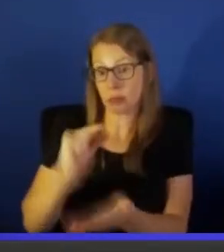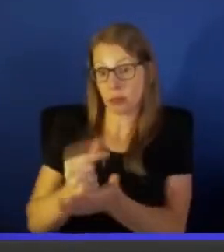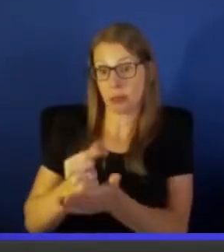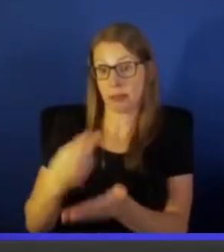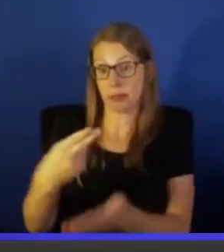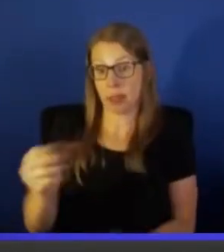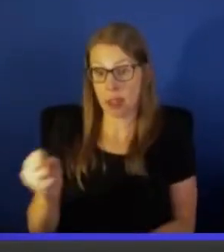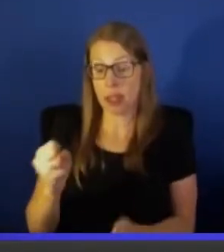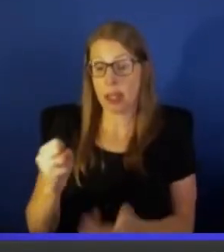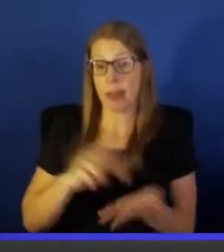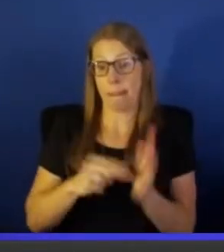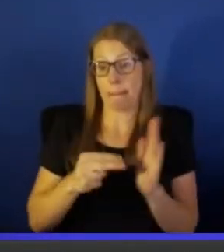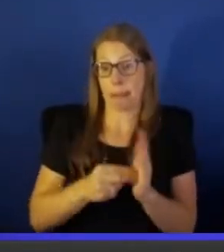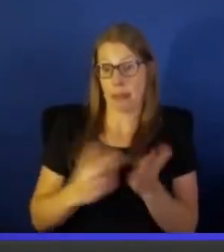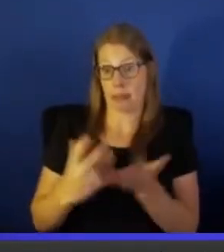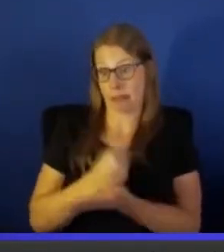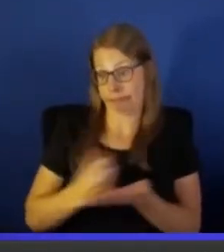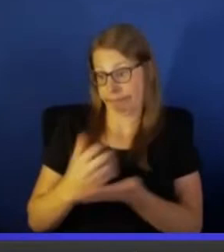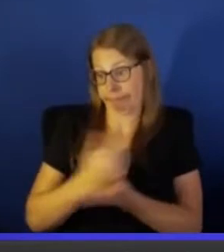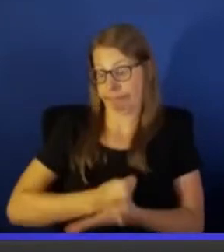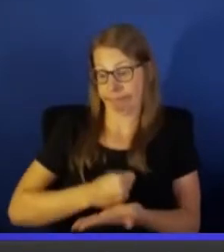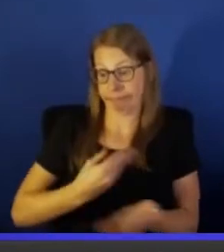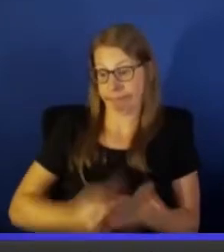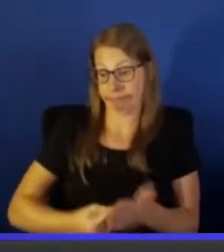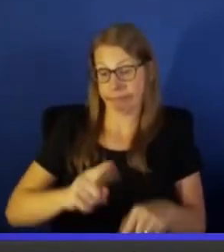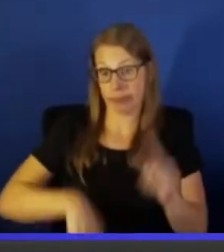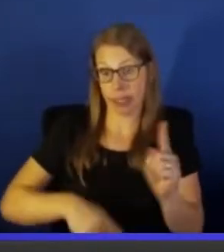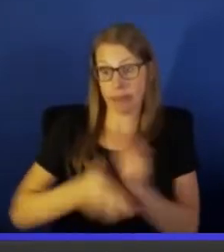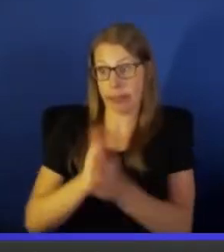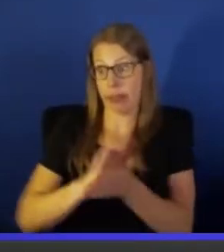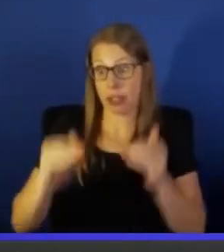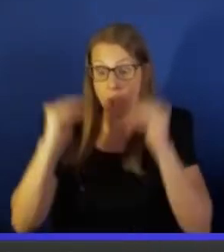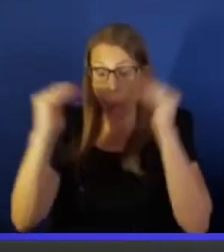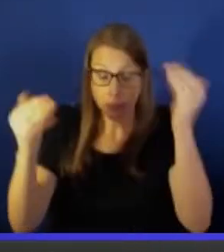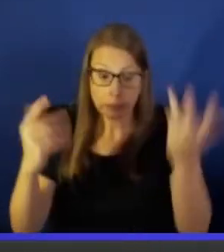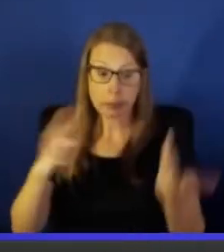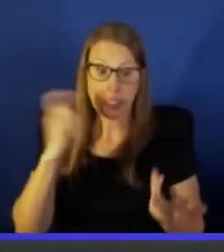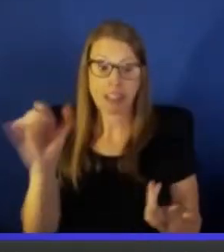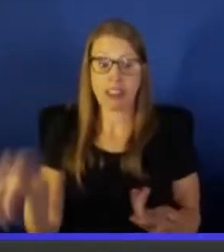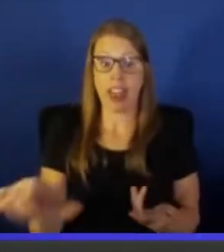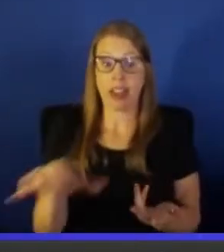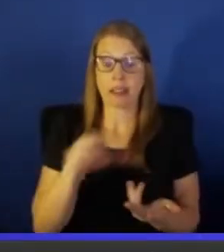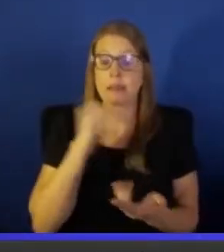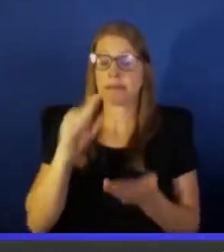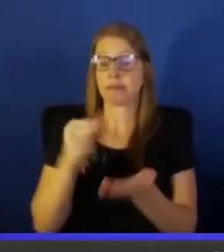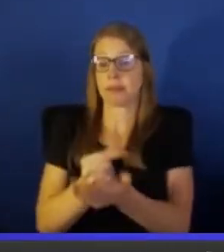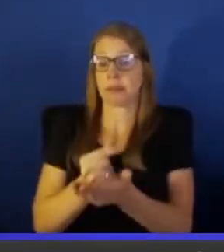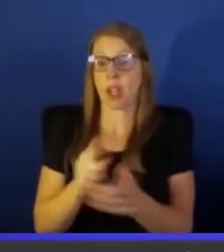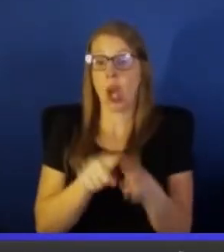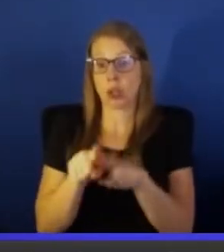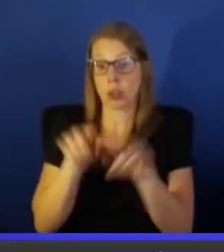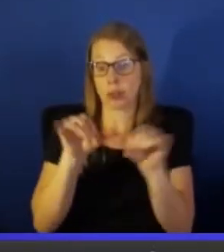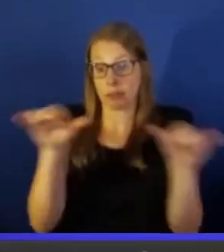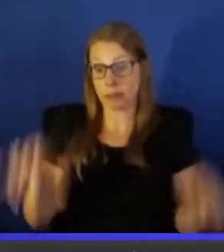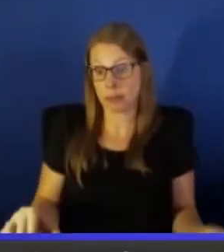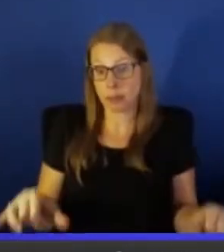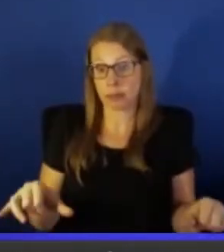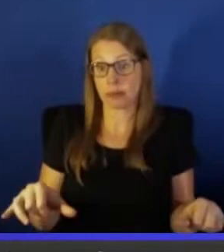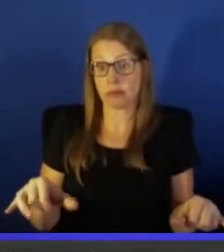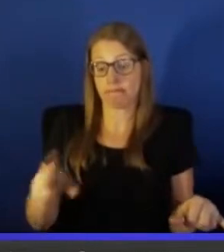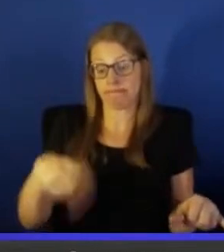a good lease or decent living into adulthood. There are issues of systemically disinvested neighborhoods